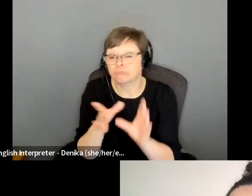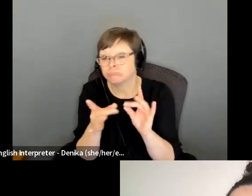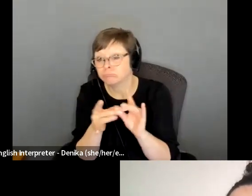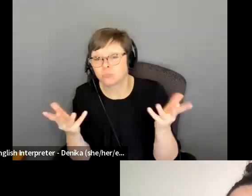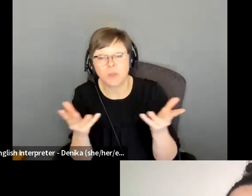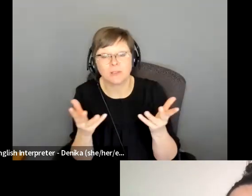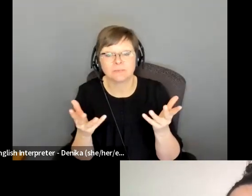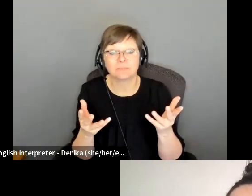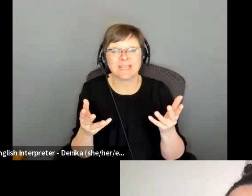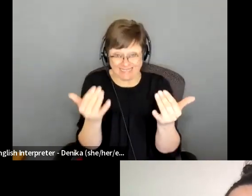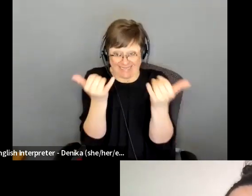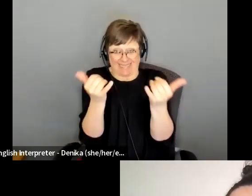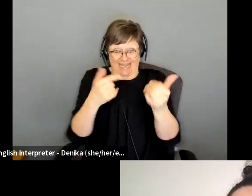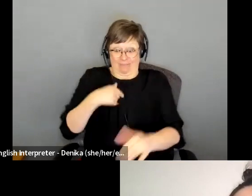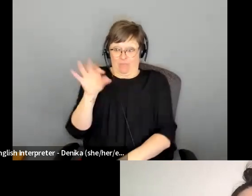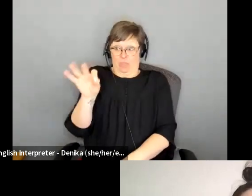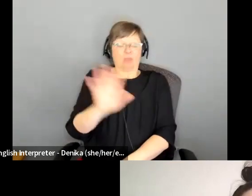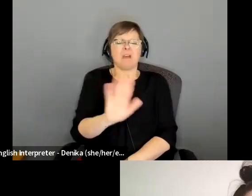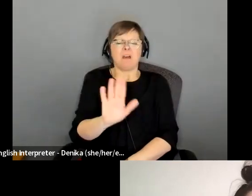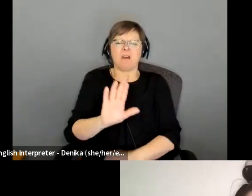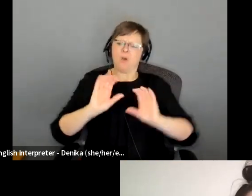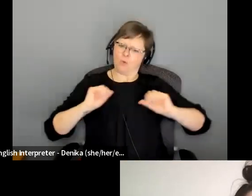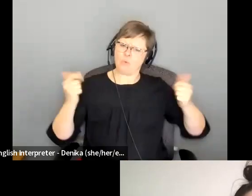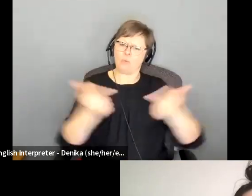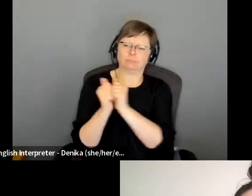really a collective conversation.